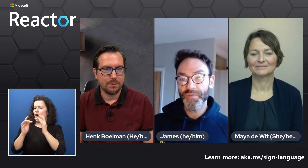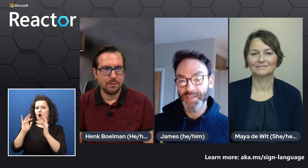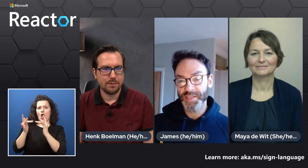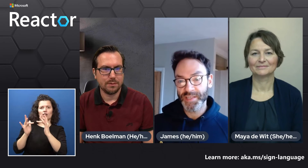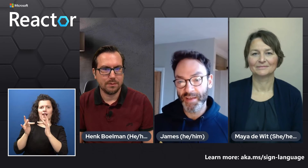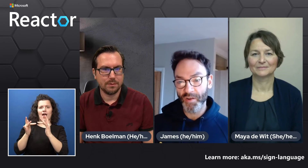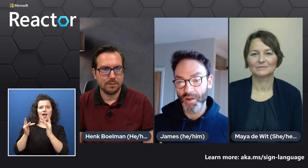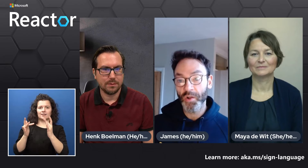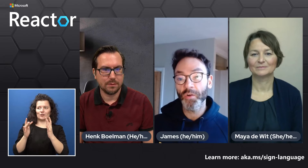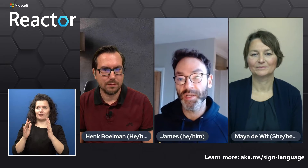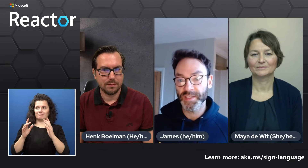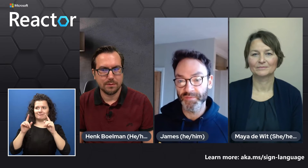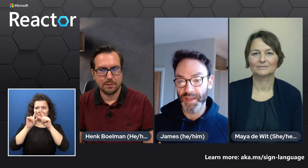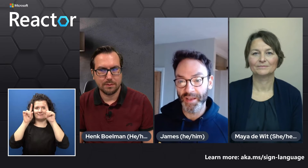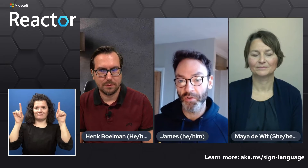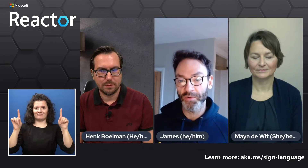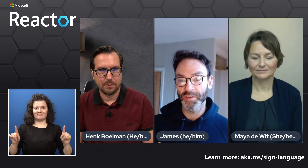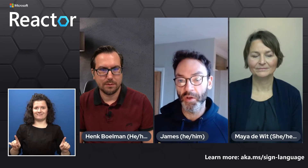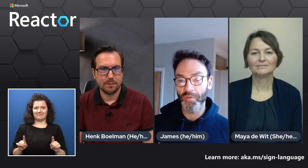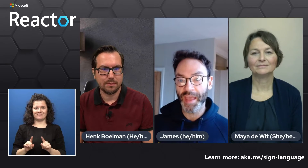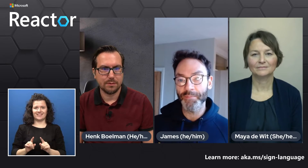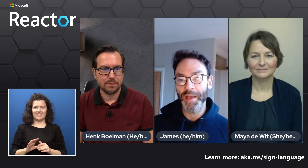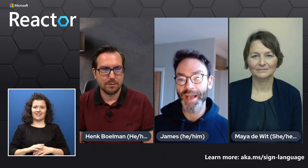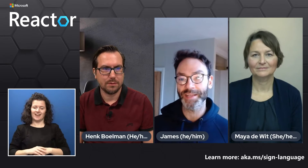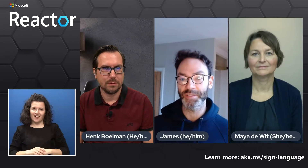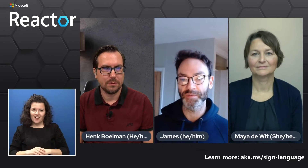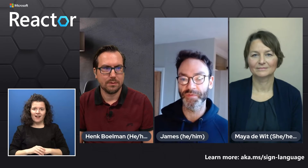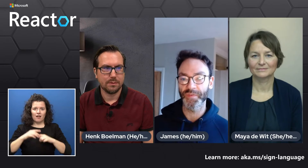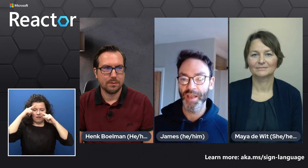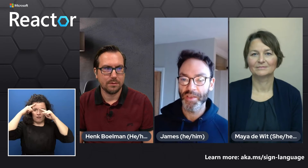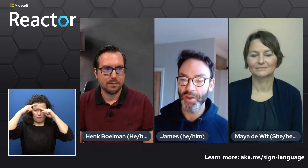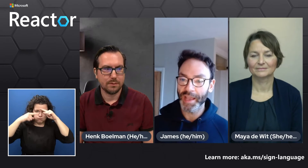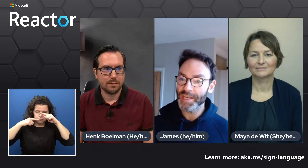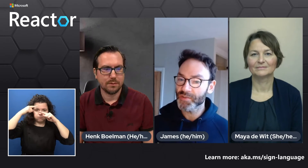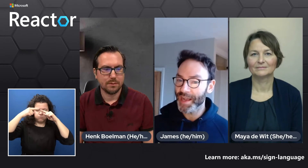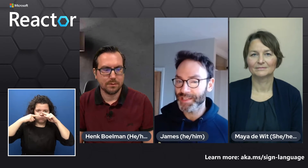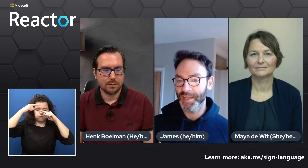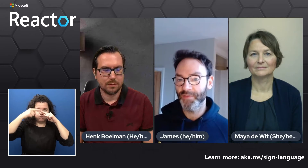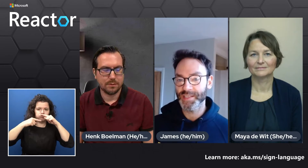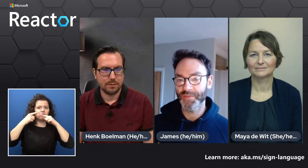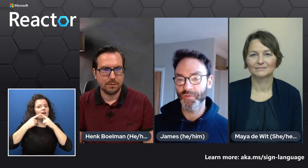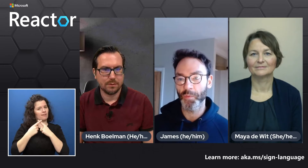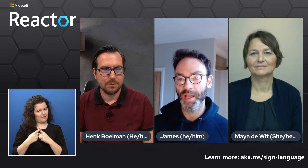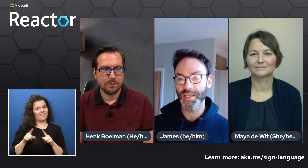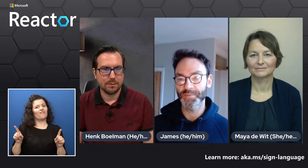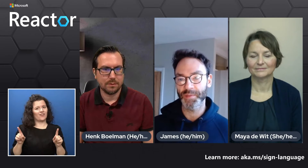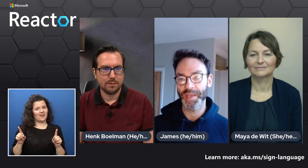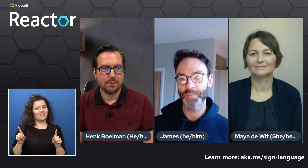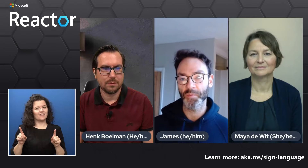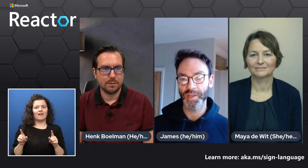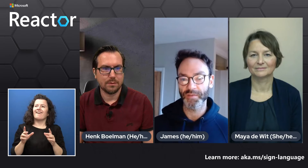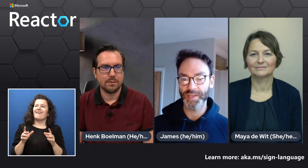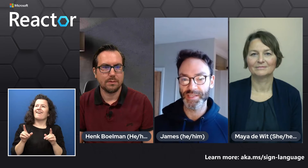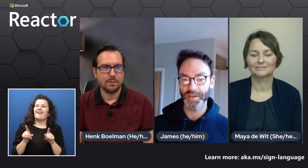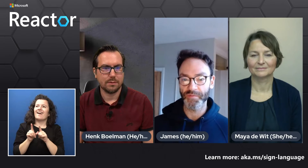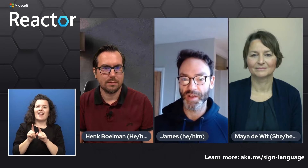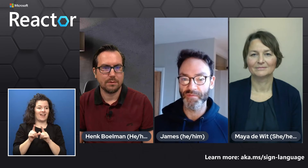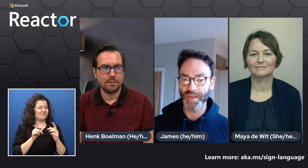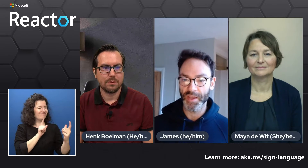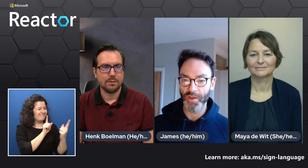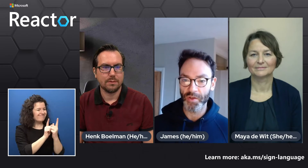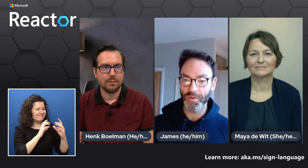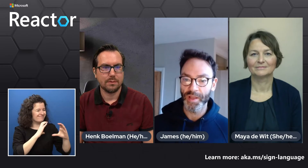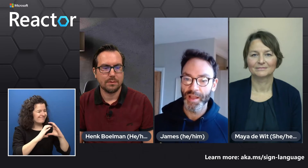the differences there are cognitively on the impact of, interacting in these different ways with people, whether it's,